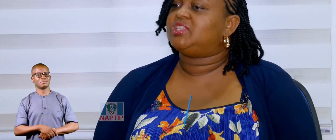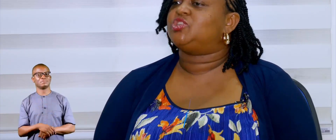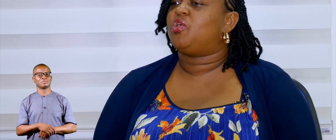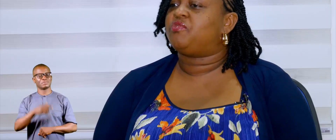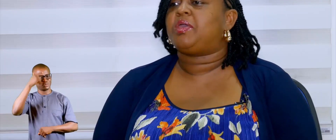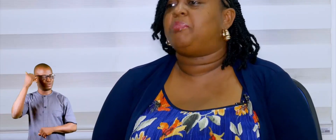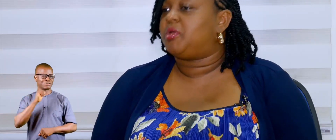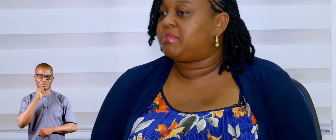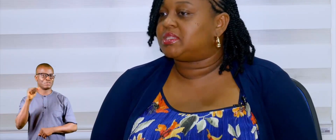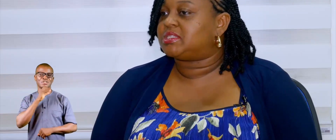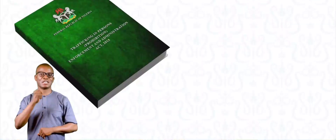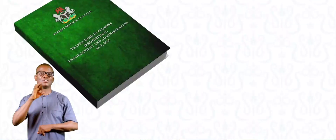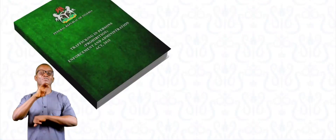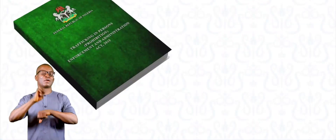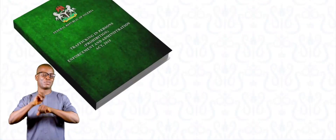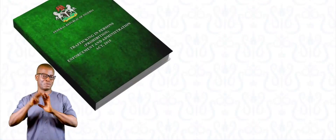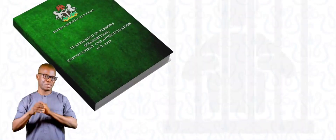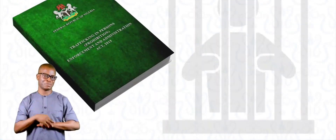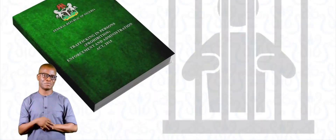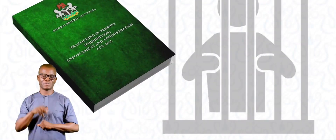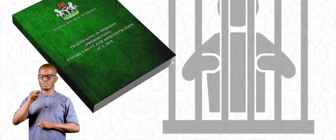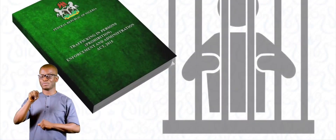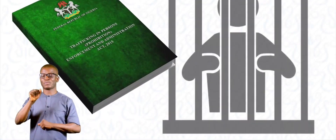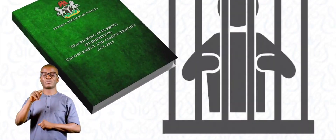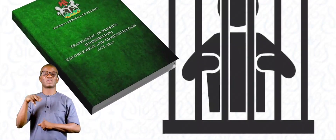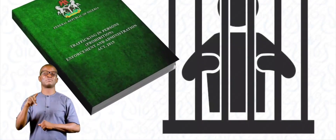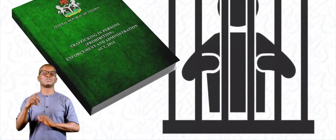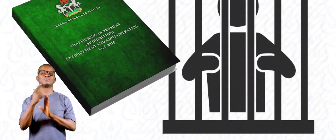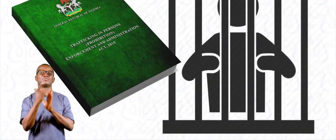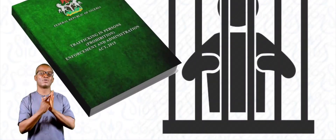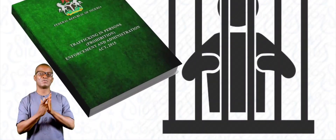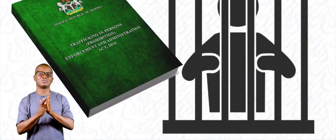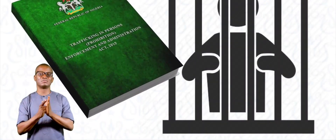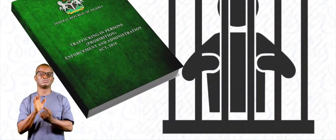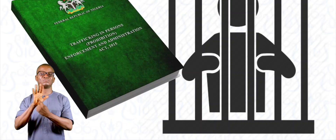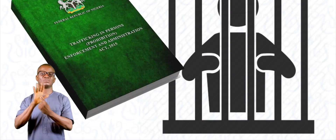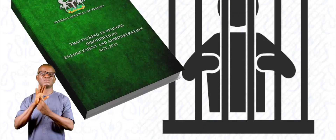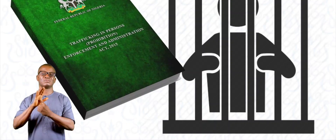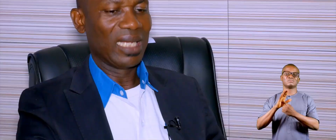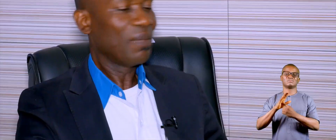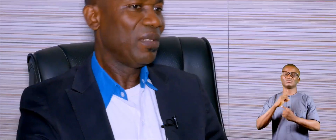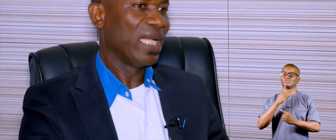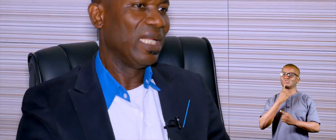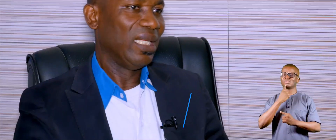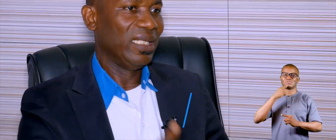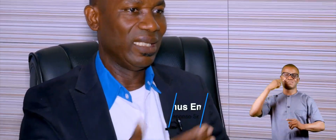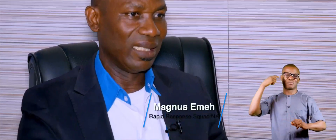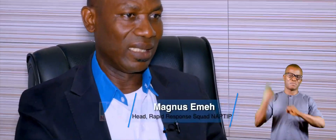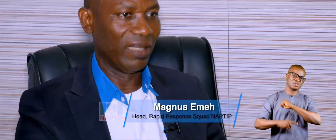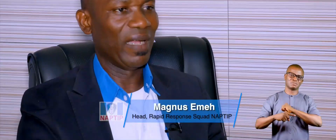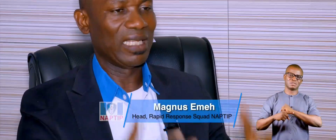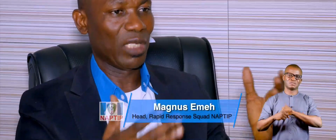required age of employment. The NAPTIP Act provides stiffer penalties for crimes against children. NAPTIP is a